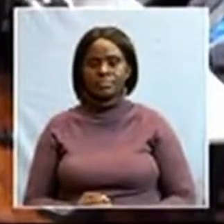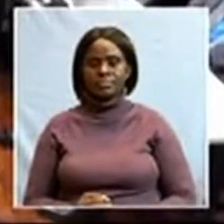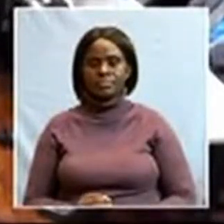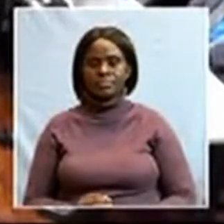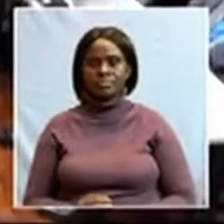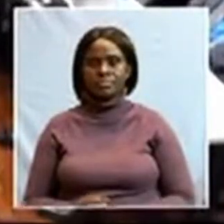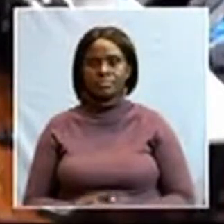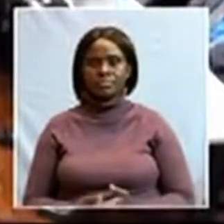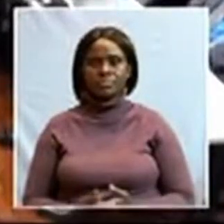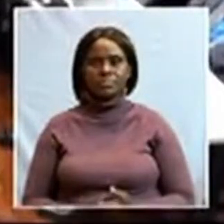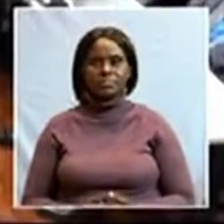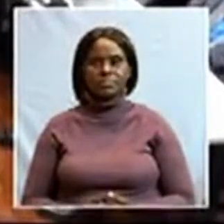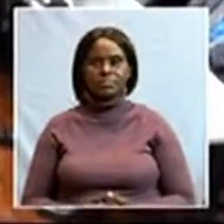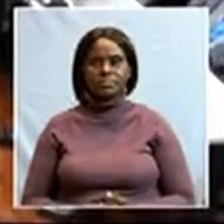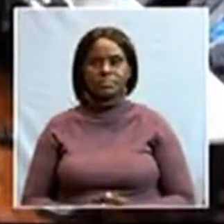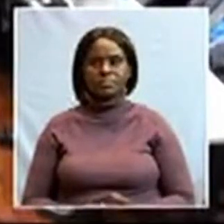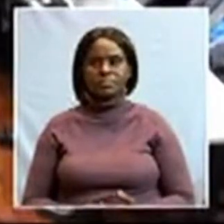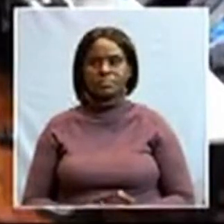Thank you very much, Chair.